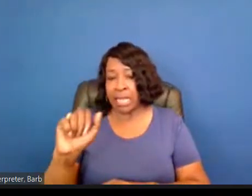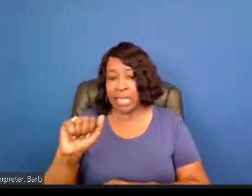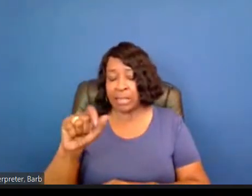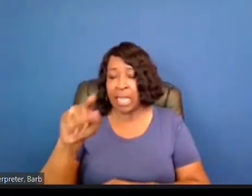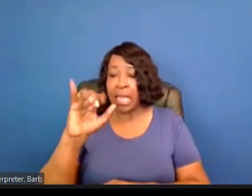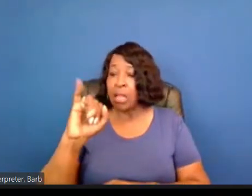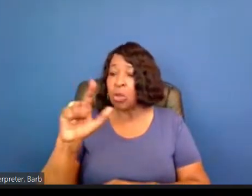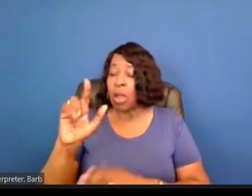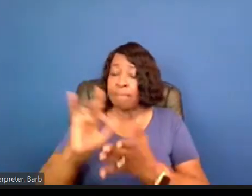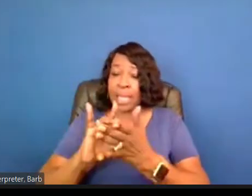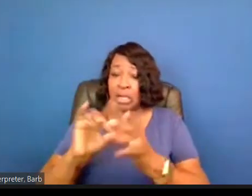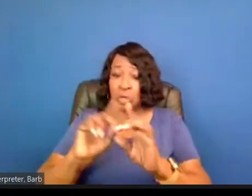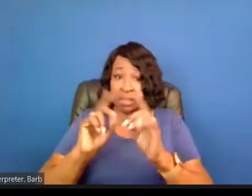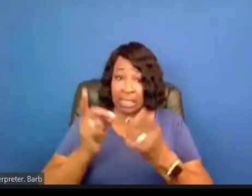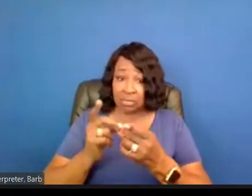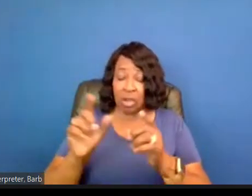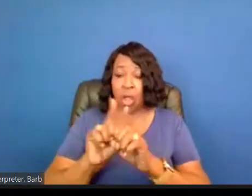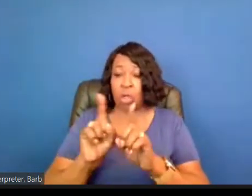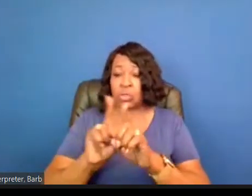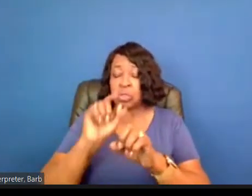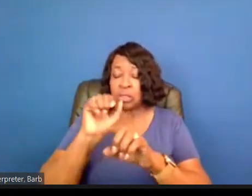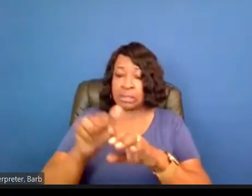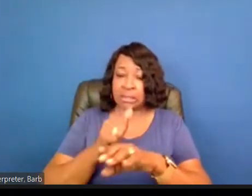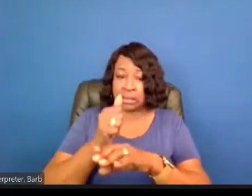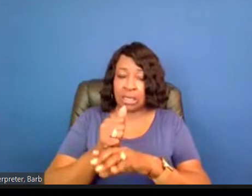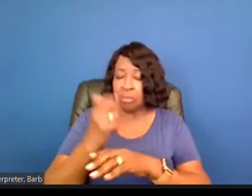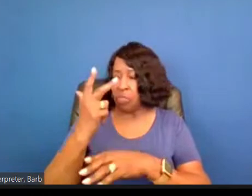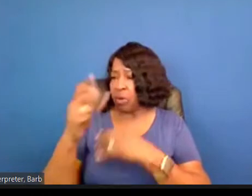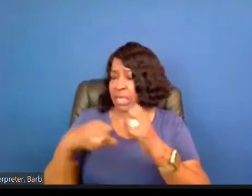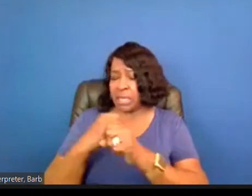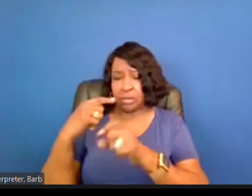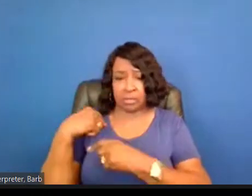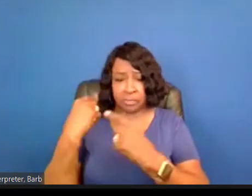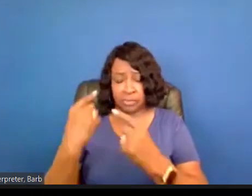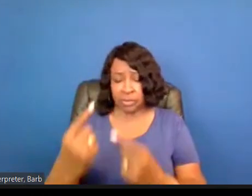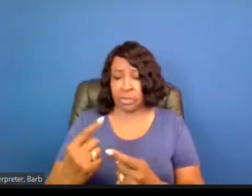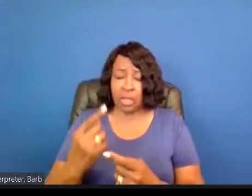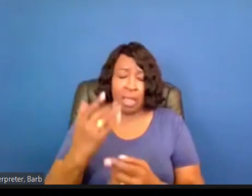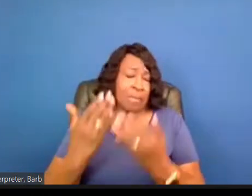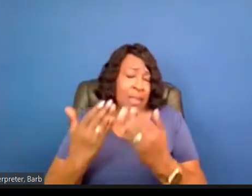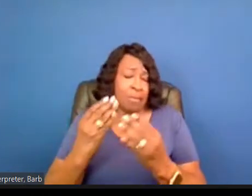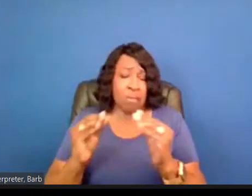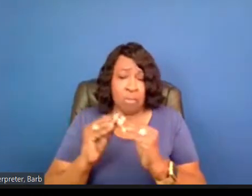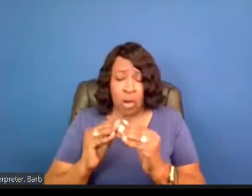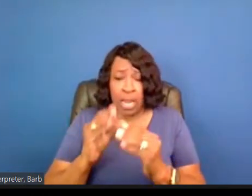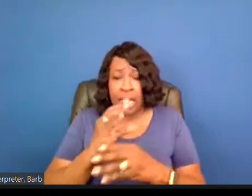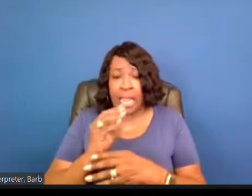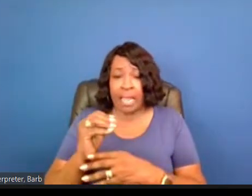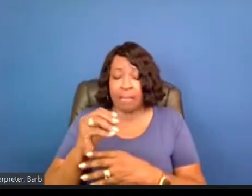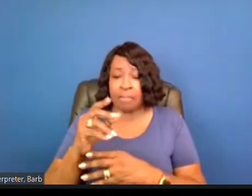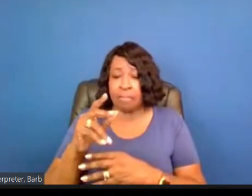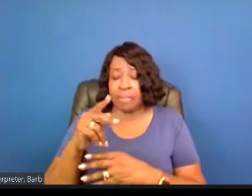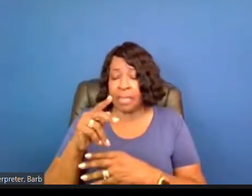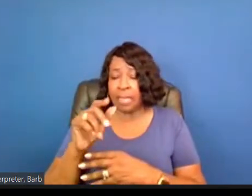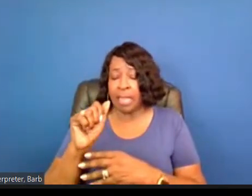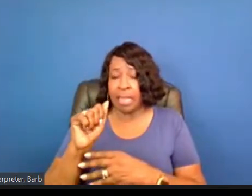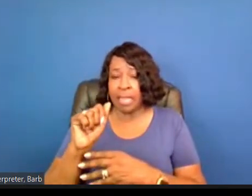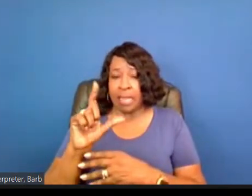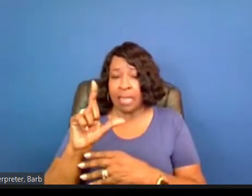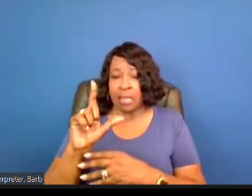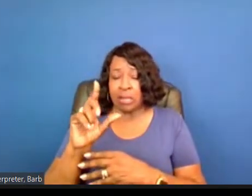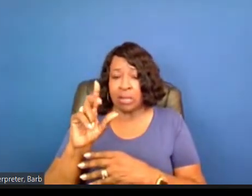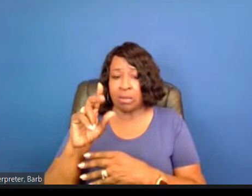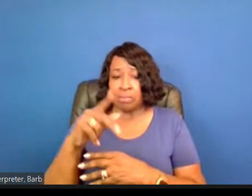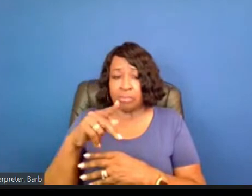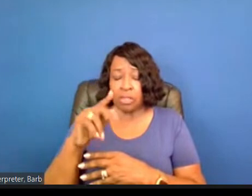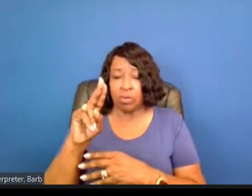District have also been installed at least 3 years or maybe more. And then the Pulaski Green one was up for probably